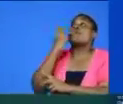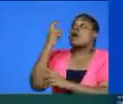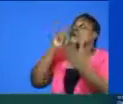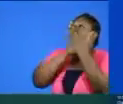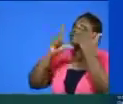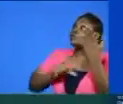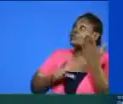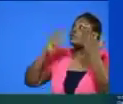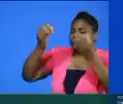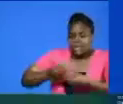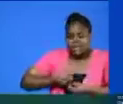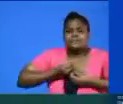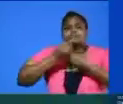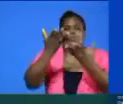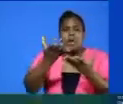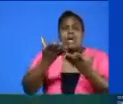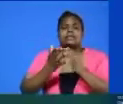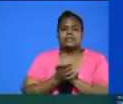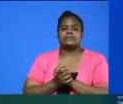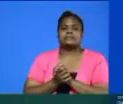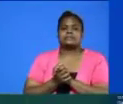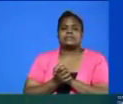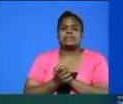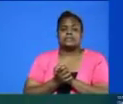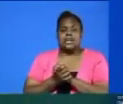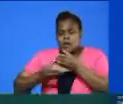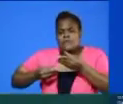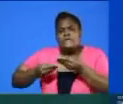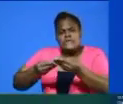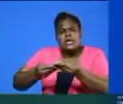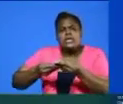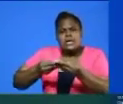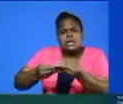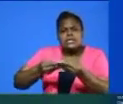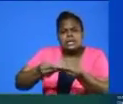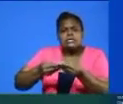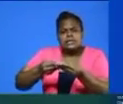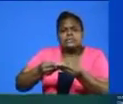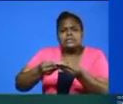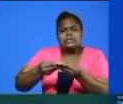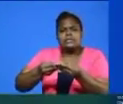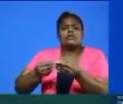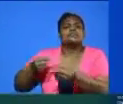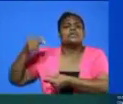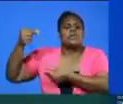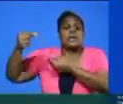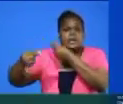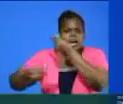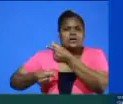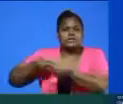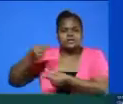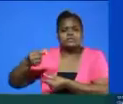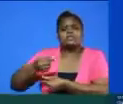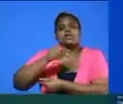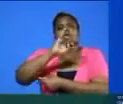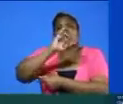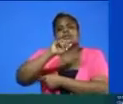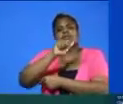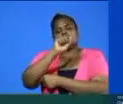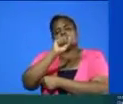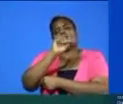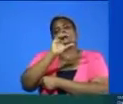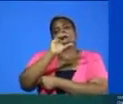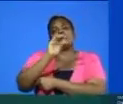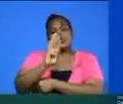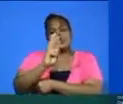Lord has spoken it." I'll feed thee with the heritage of Jacob thy father.